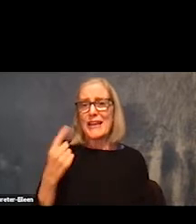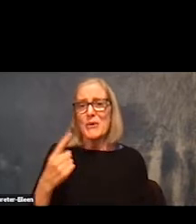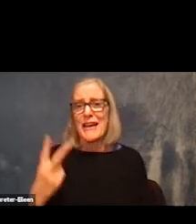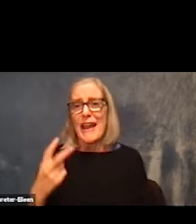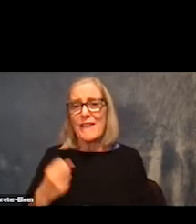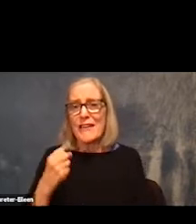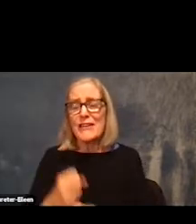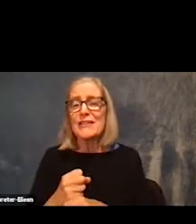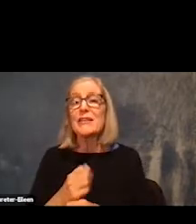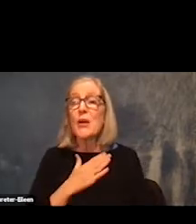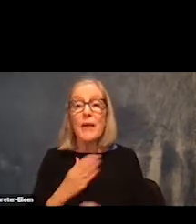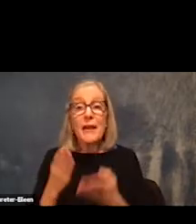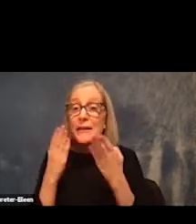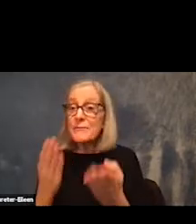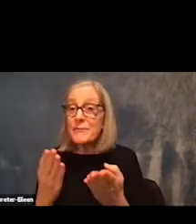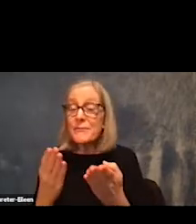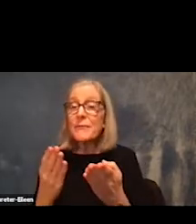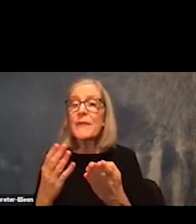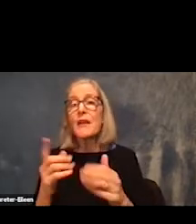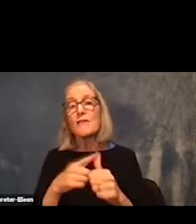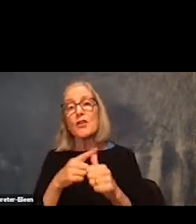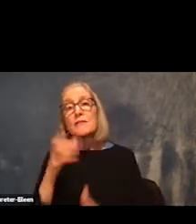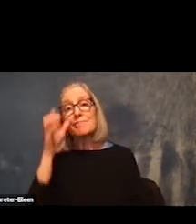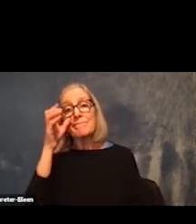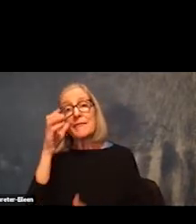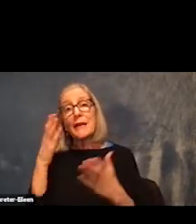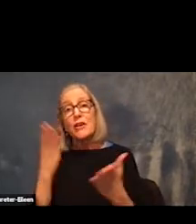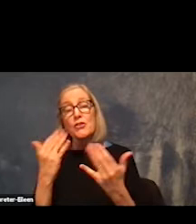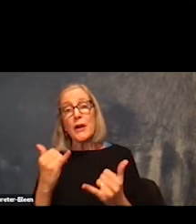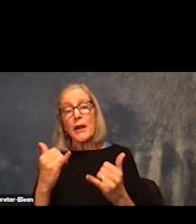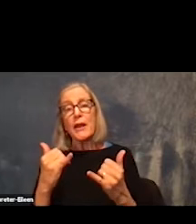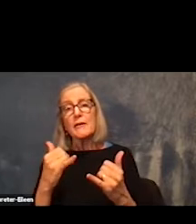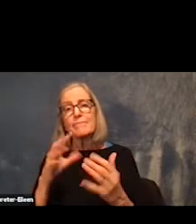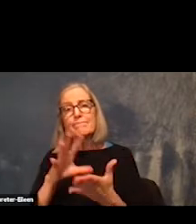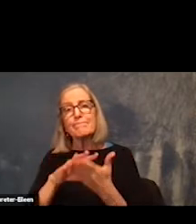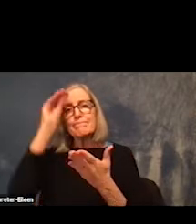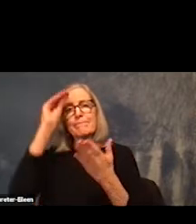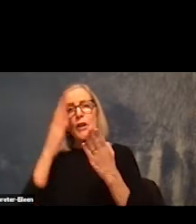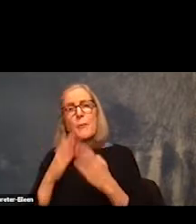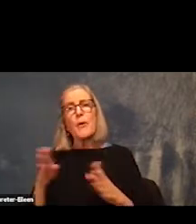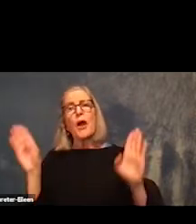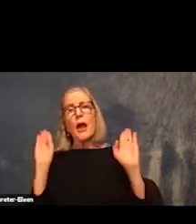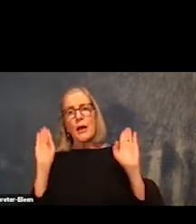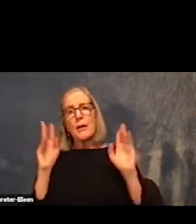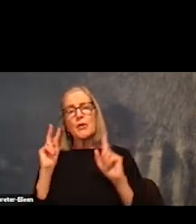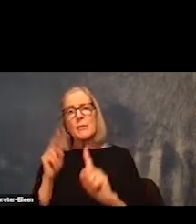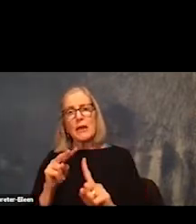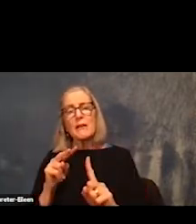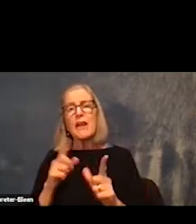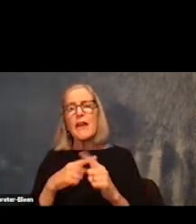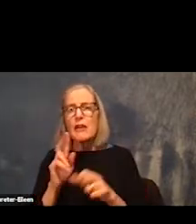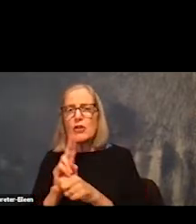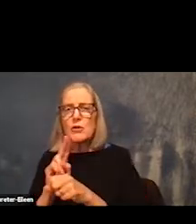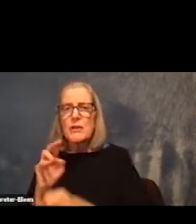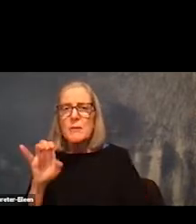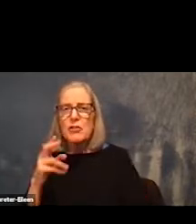listen to me today to get a broad perspective, and then sit down with Michelle Brooks' tool or another strategic planning tool and